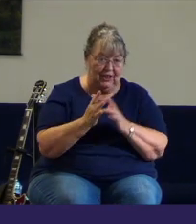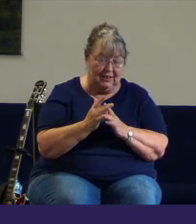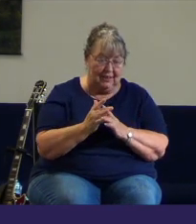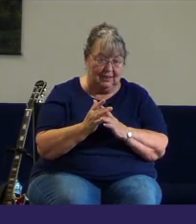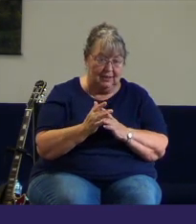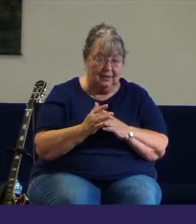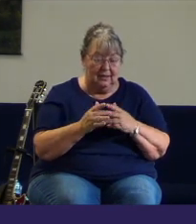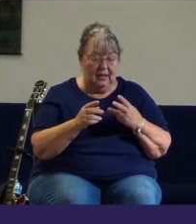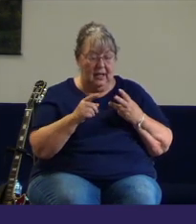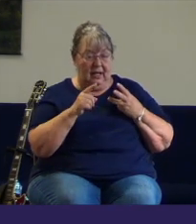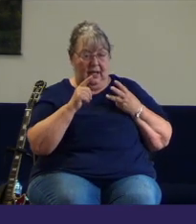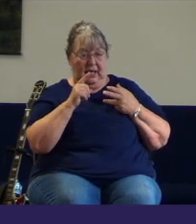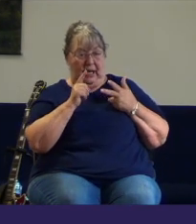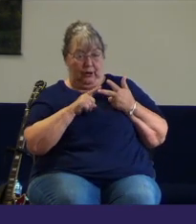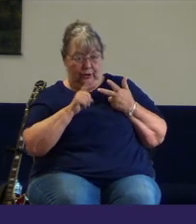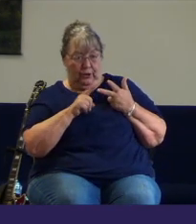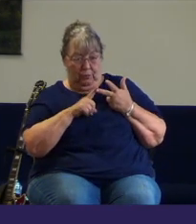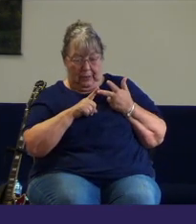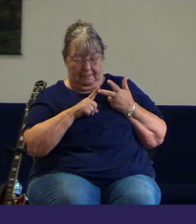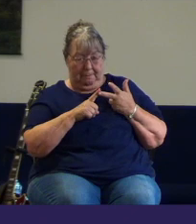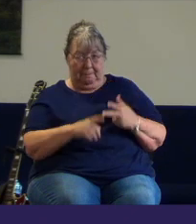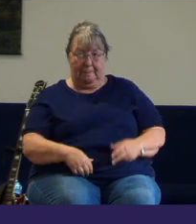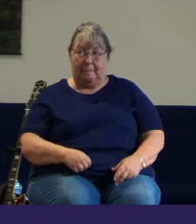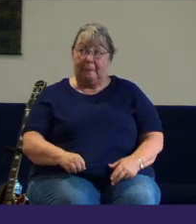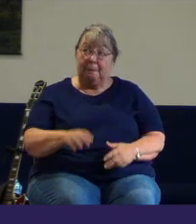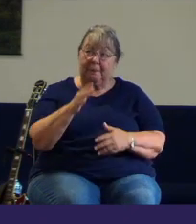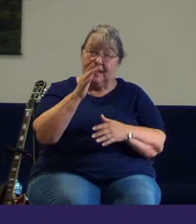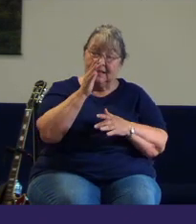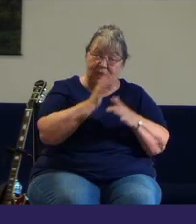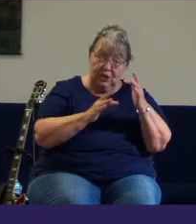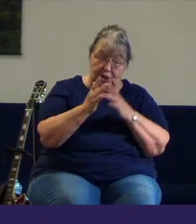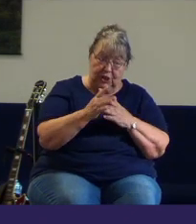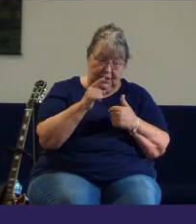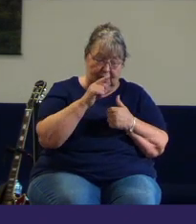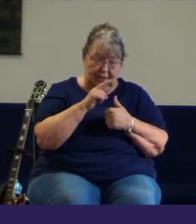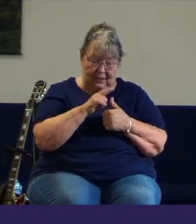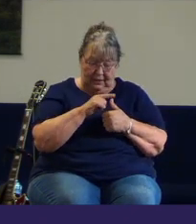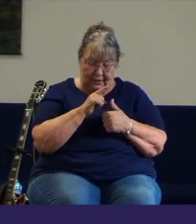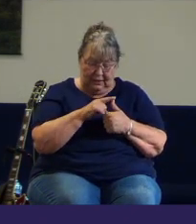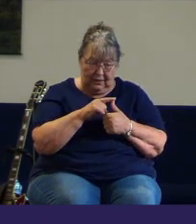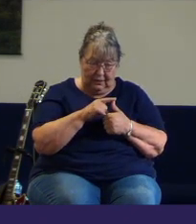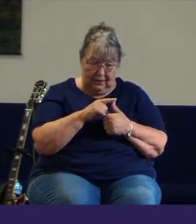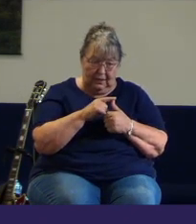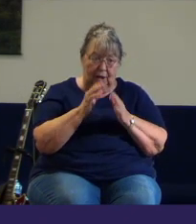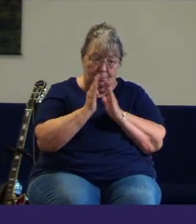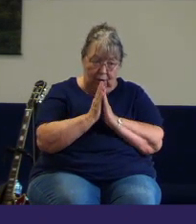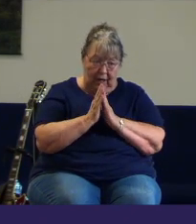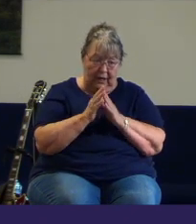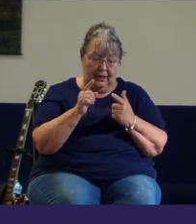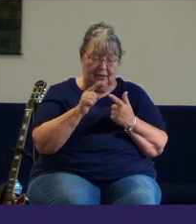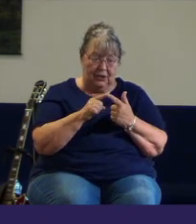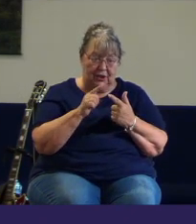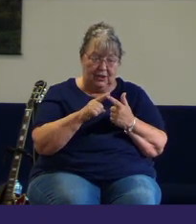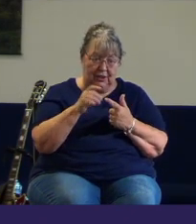he didn't just come to pray. He didn't just pray. He didn't just preach, but he also, up on the screen, he